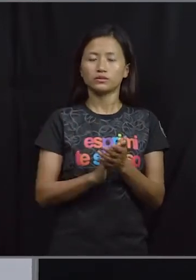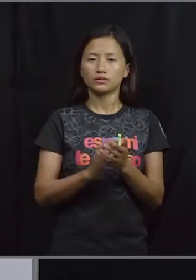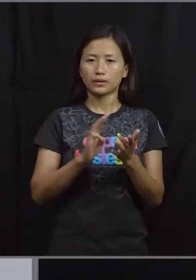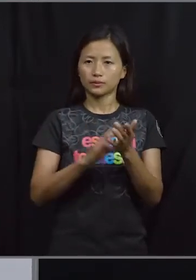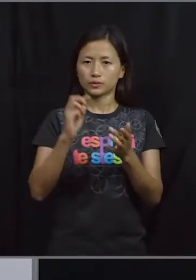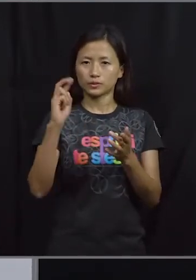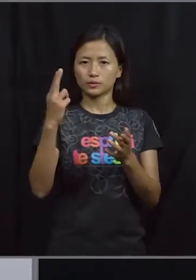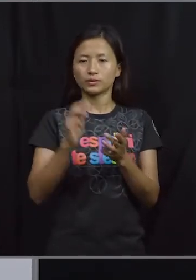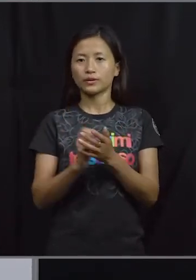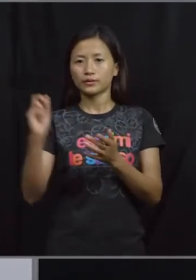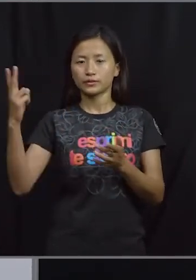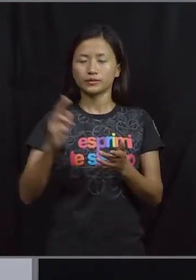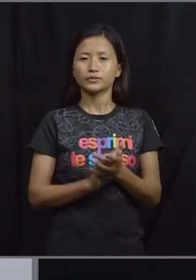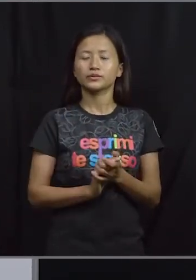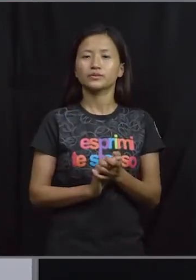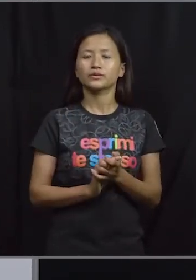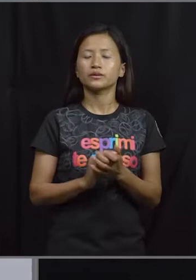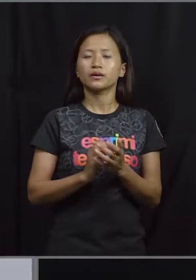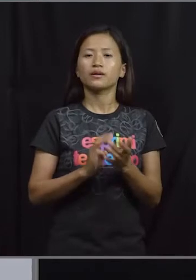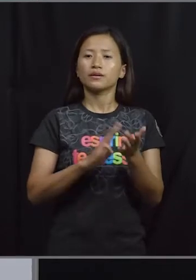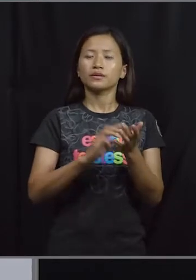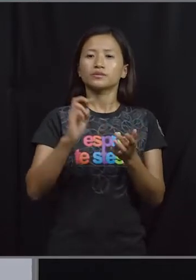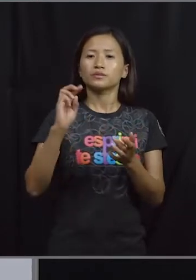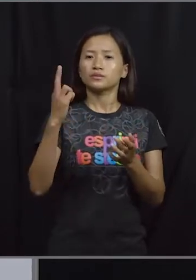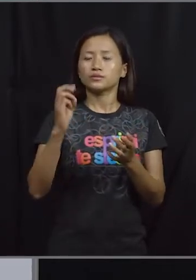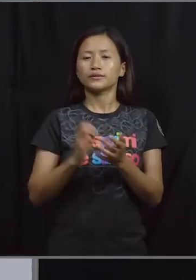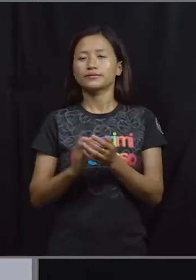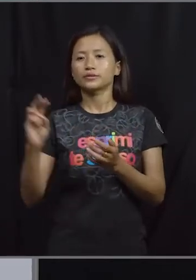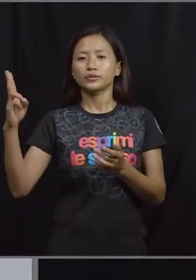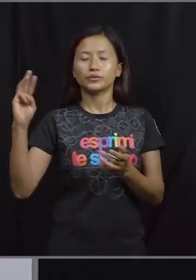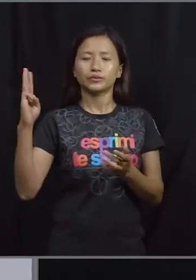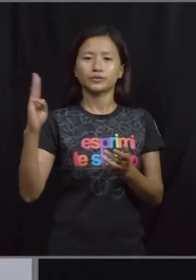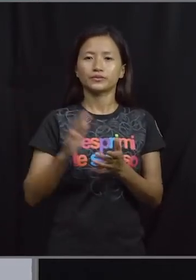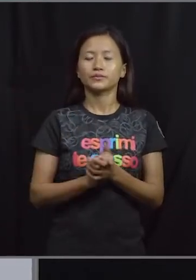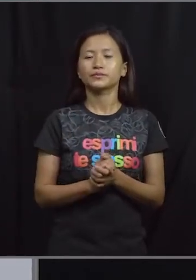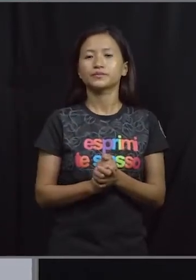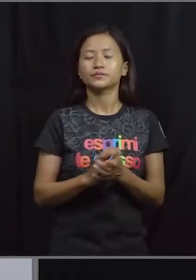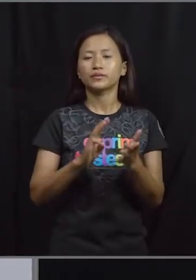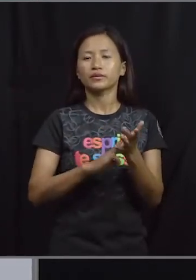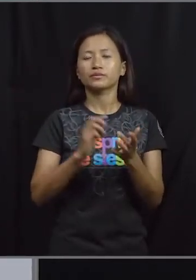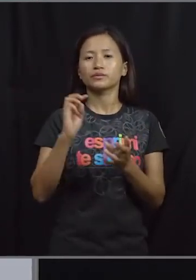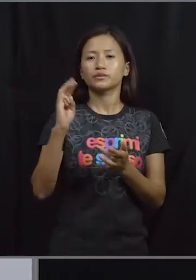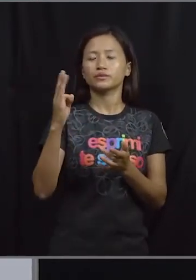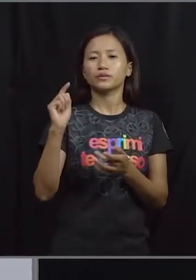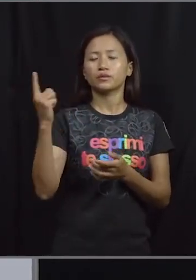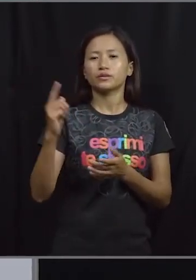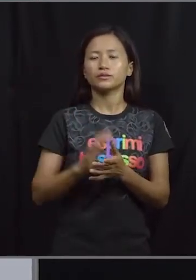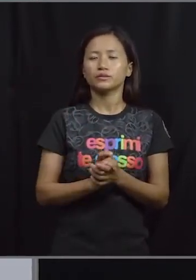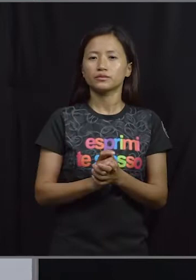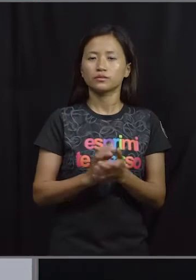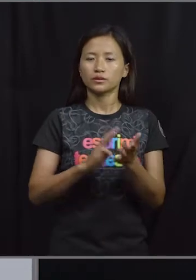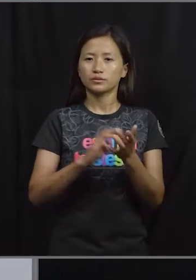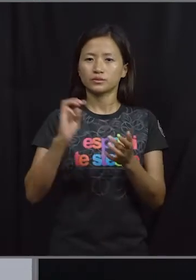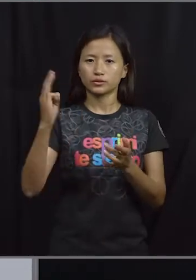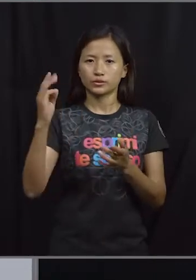M22, then M23, second row elements, and then M31,